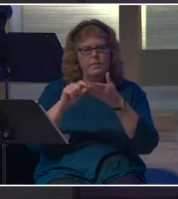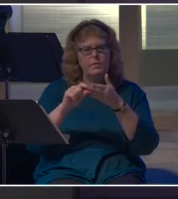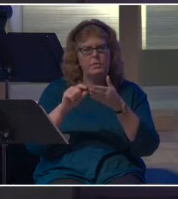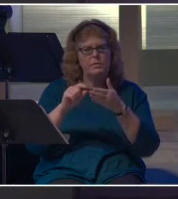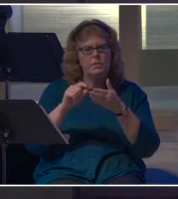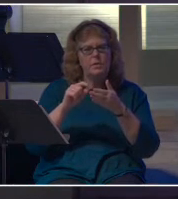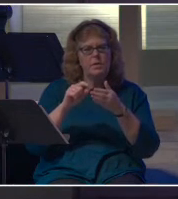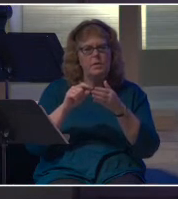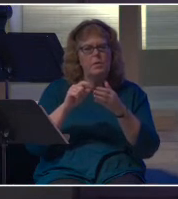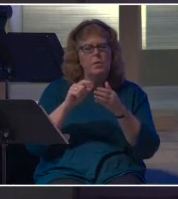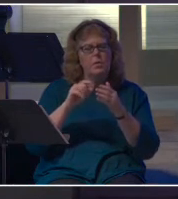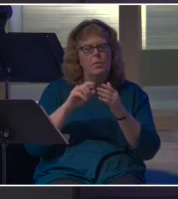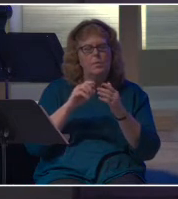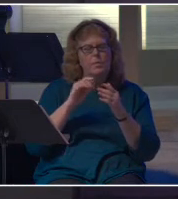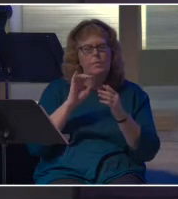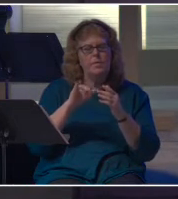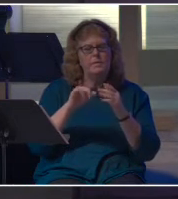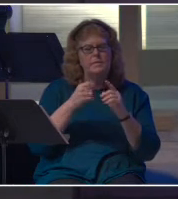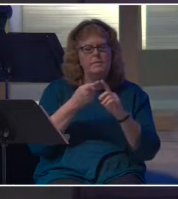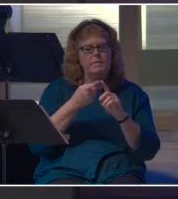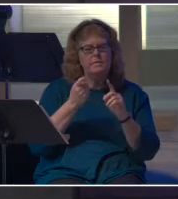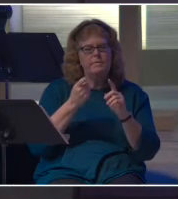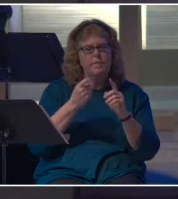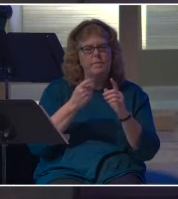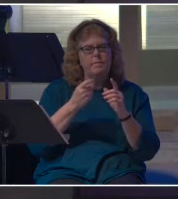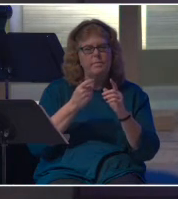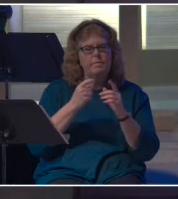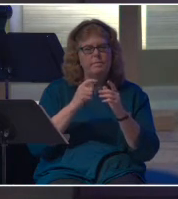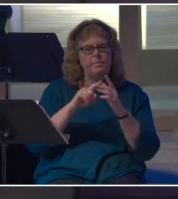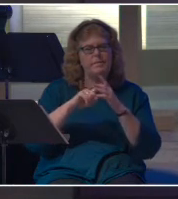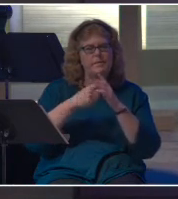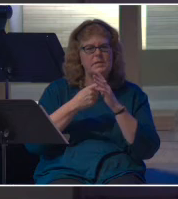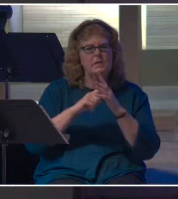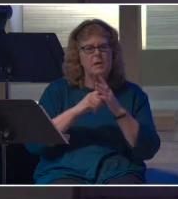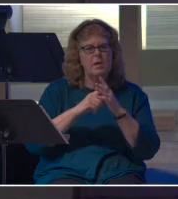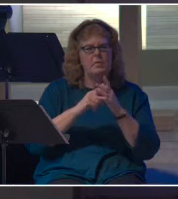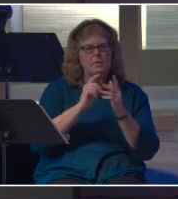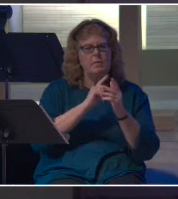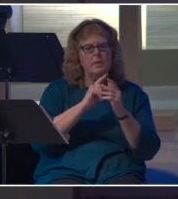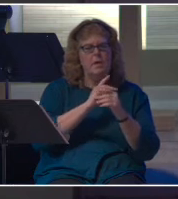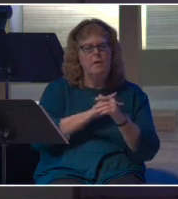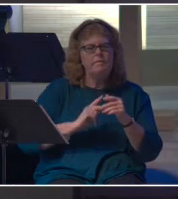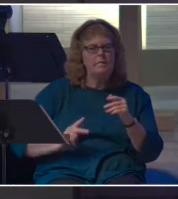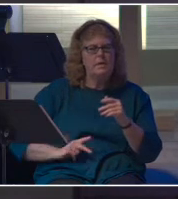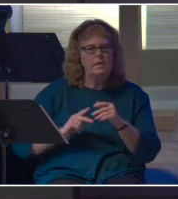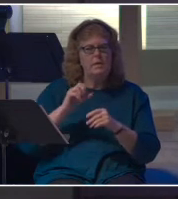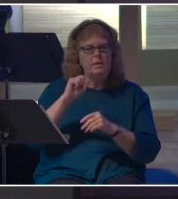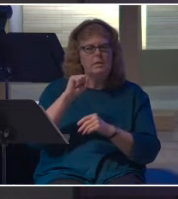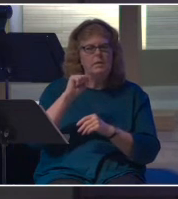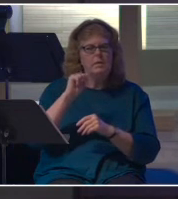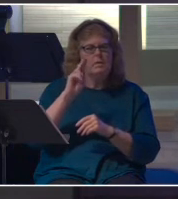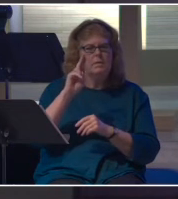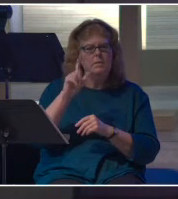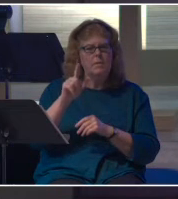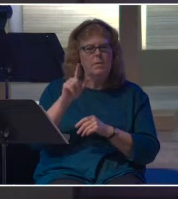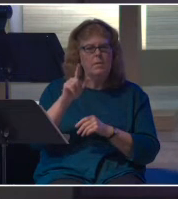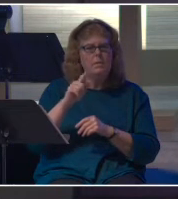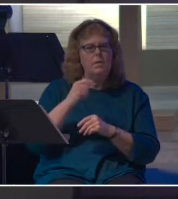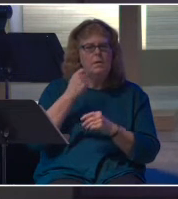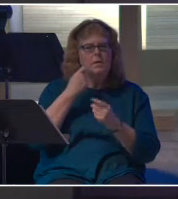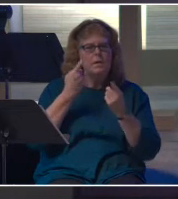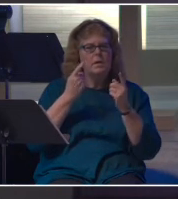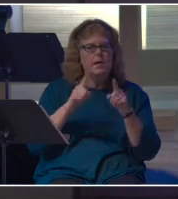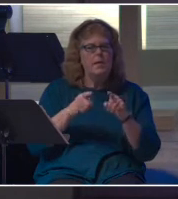we're picking up in the start of the kingship of Saul. What has just